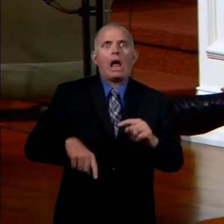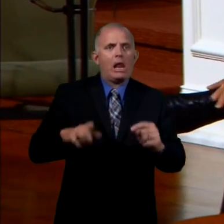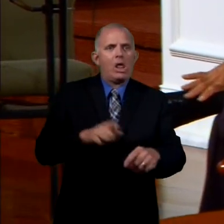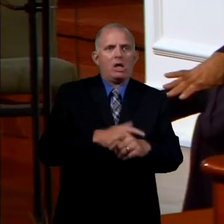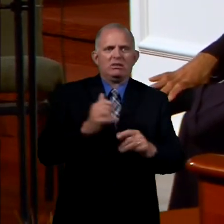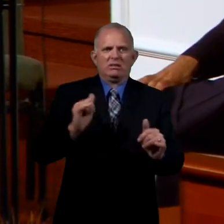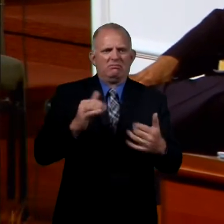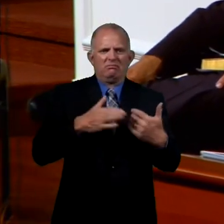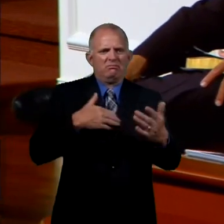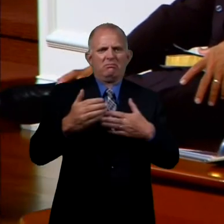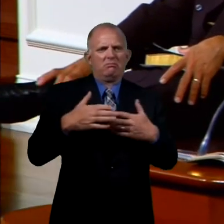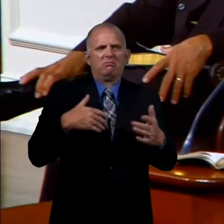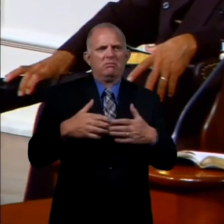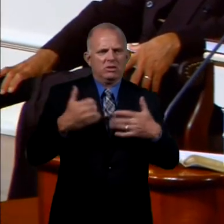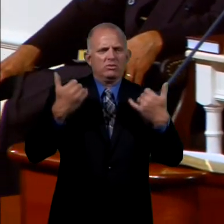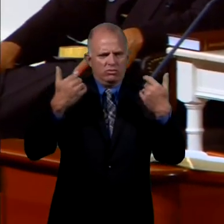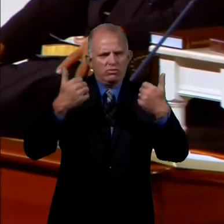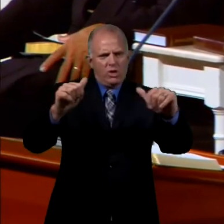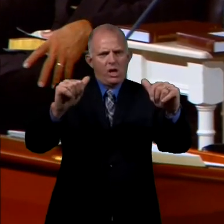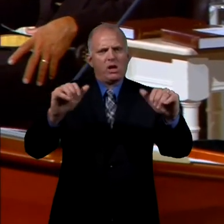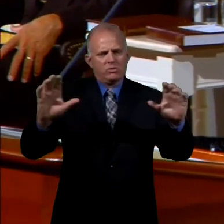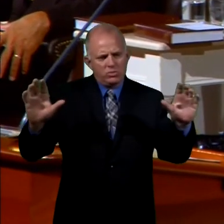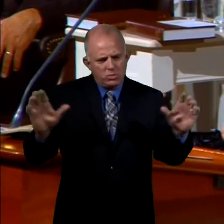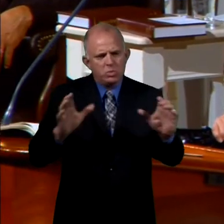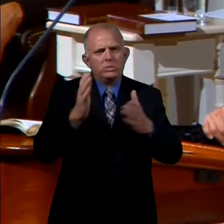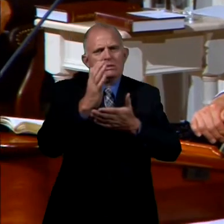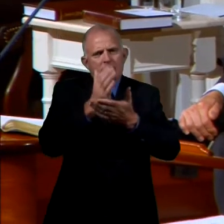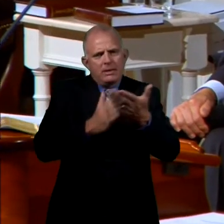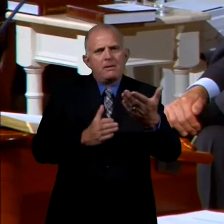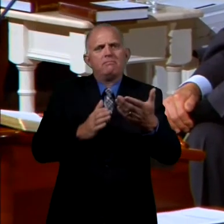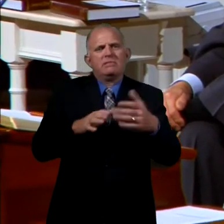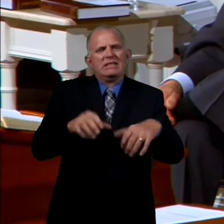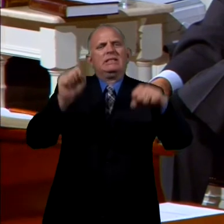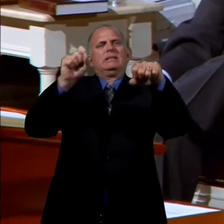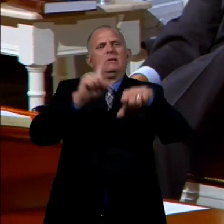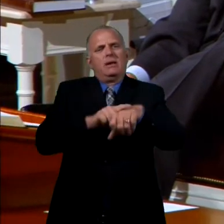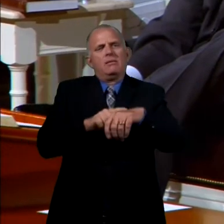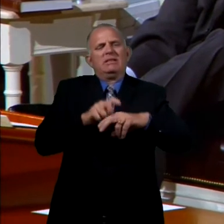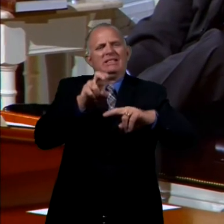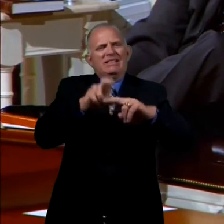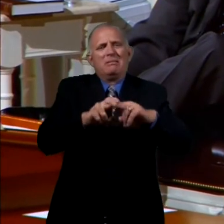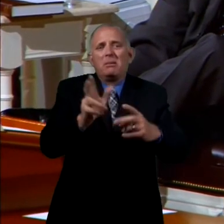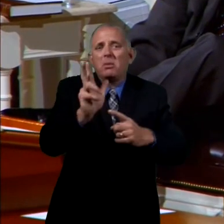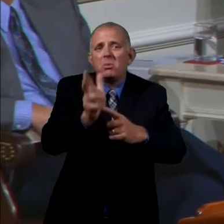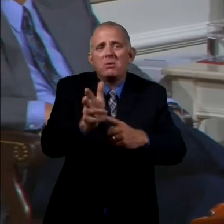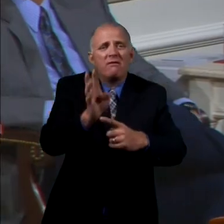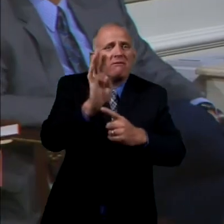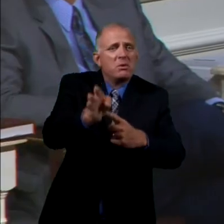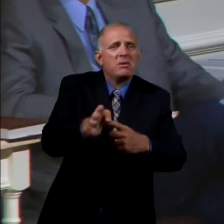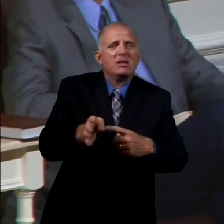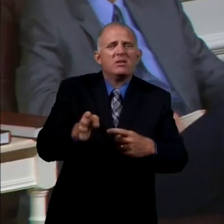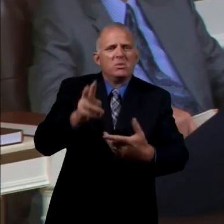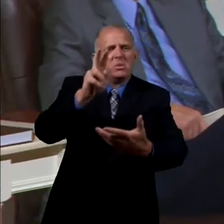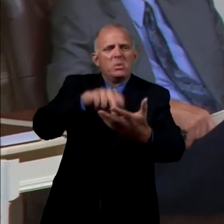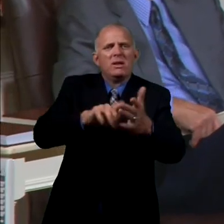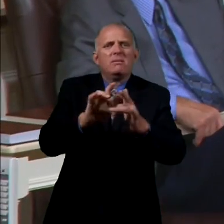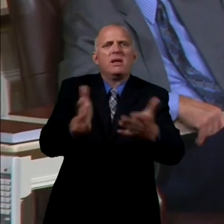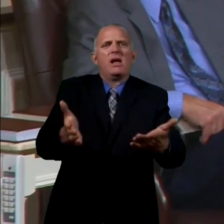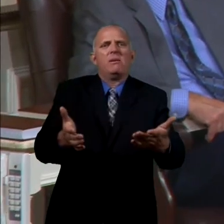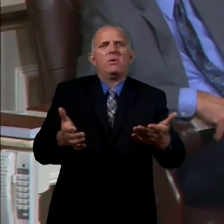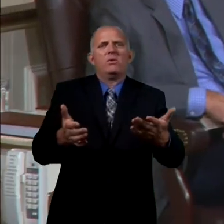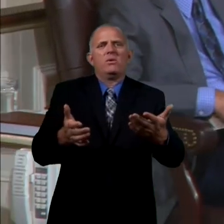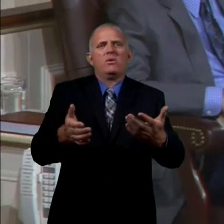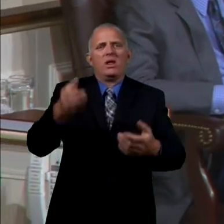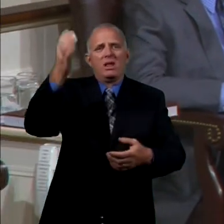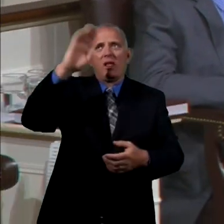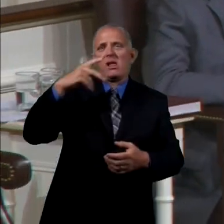time, but just try to do it. Just take the time and sit there for 3 minutes, 4 minutes. It doesn't just sit down and say, you know what, God, it's just me and